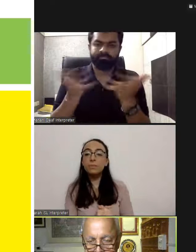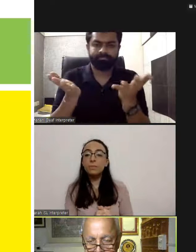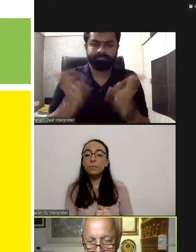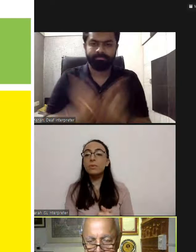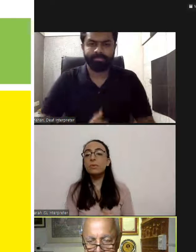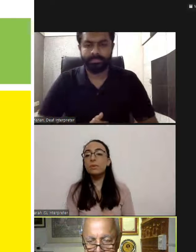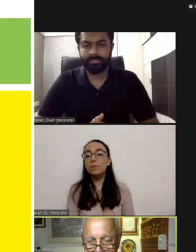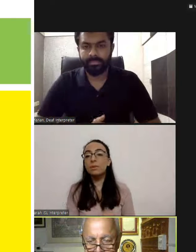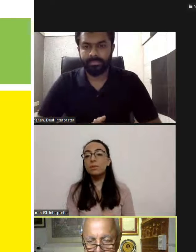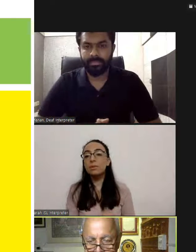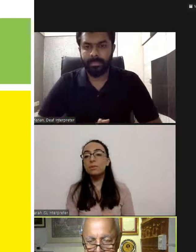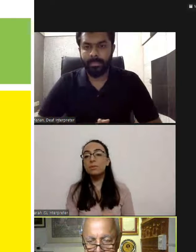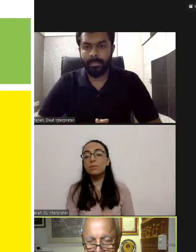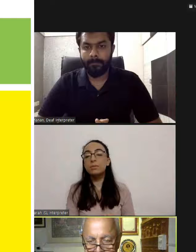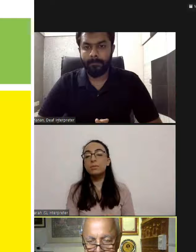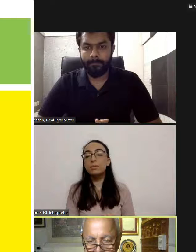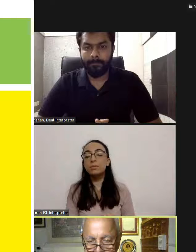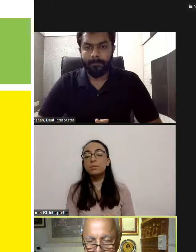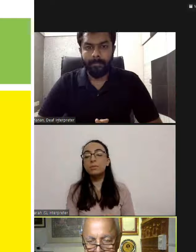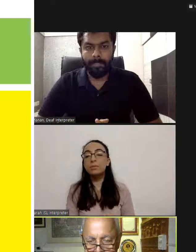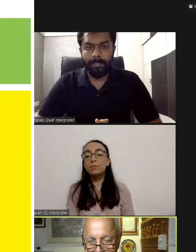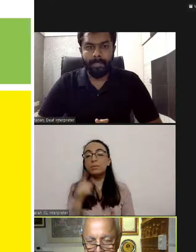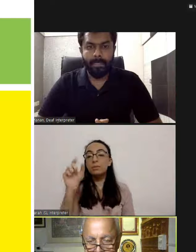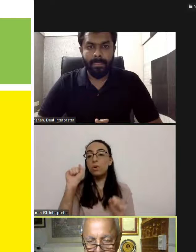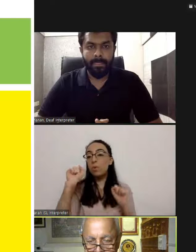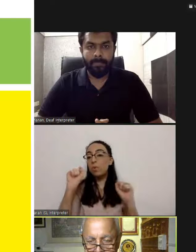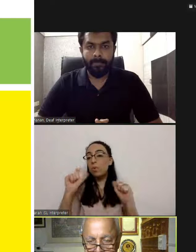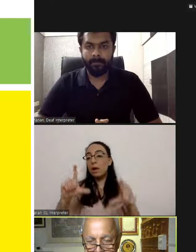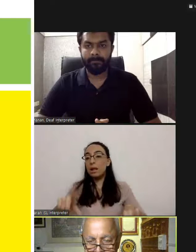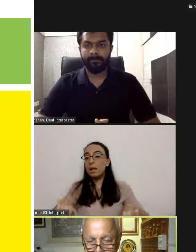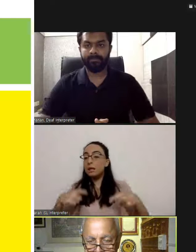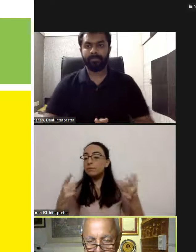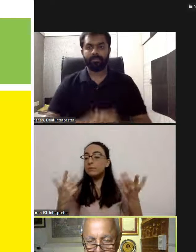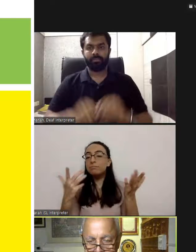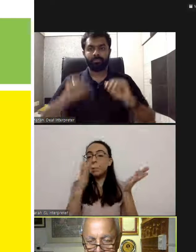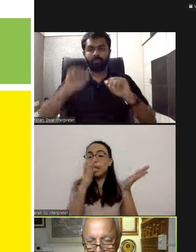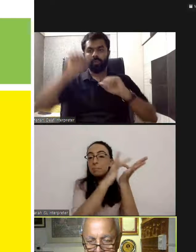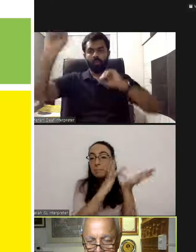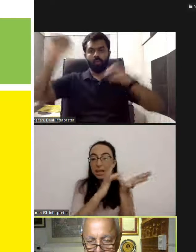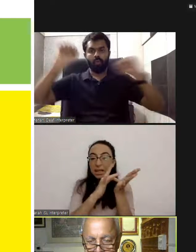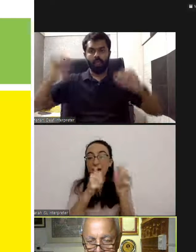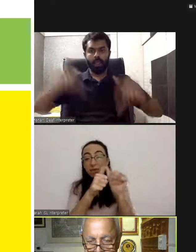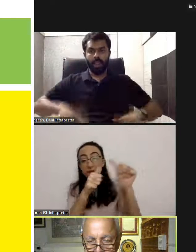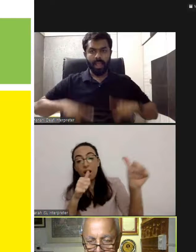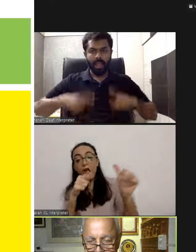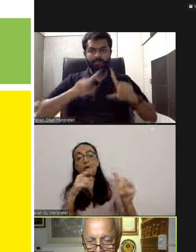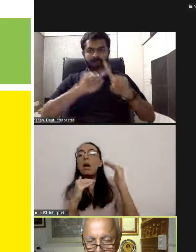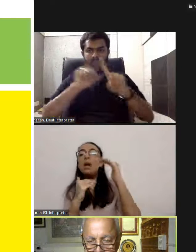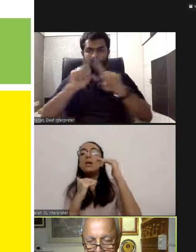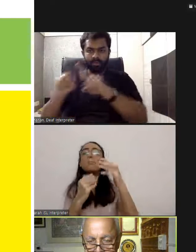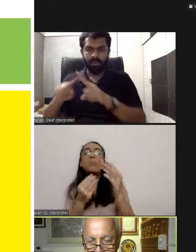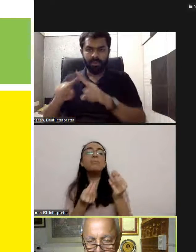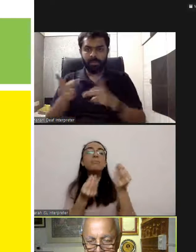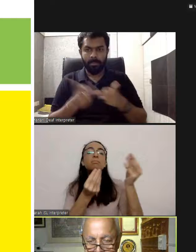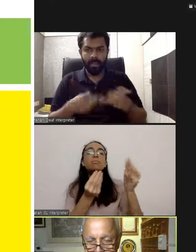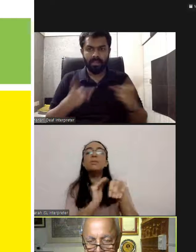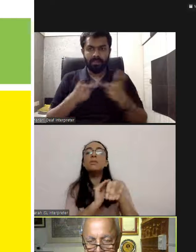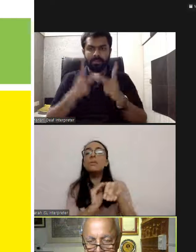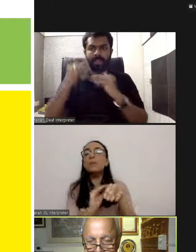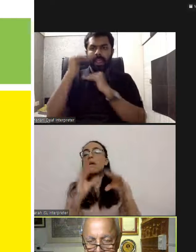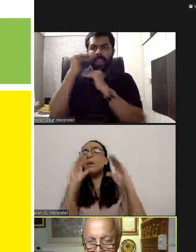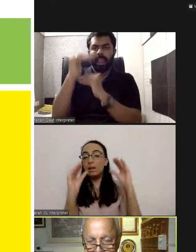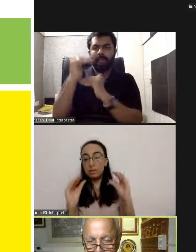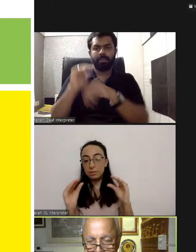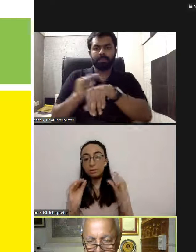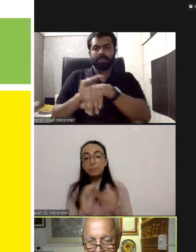the density is high, they are limited resources available to them. Traumatic poverty is